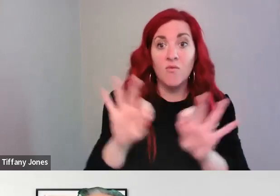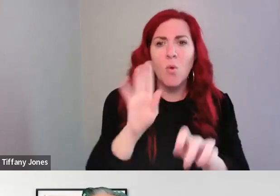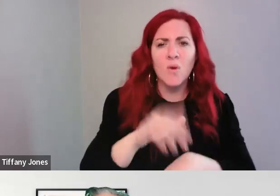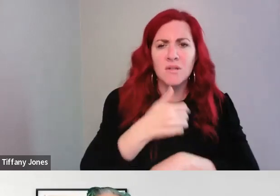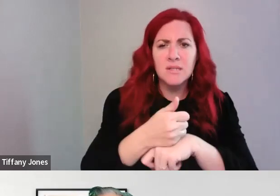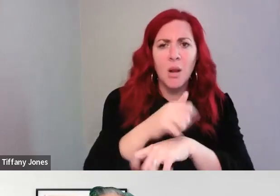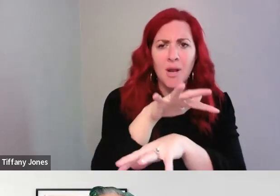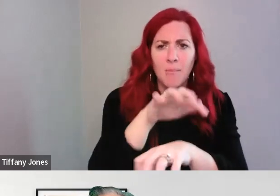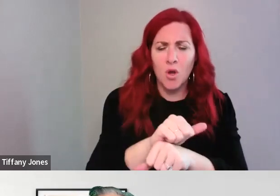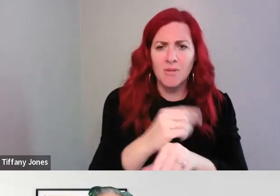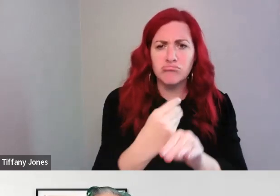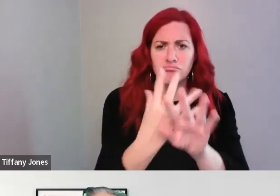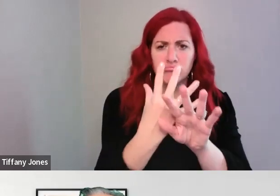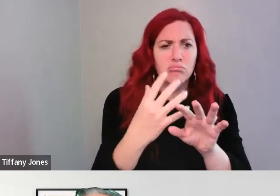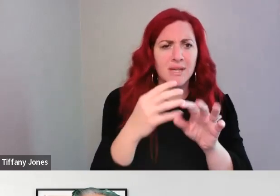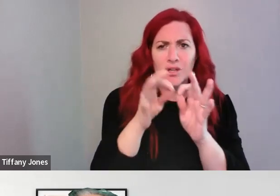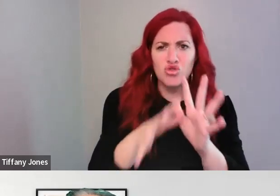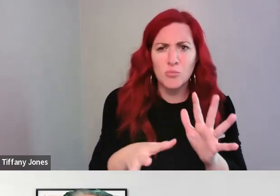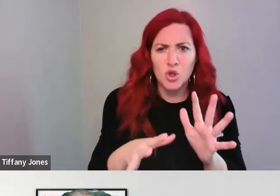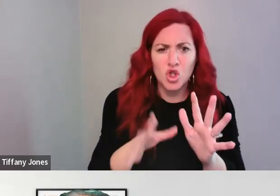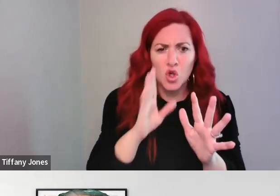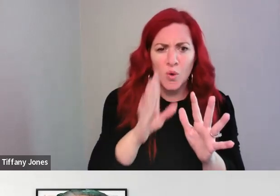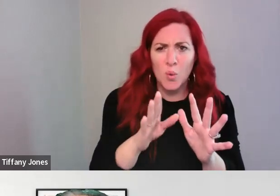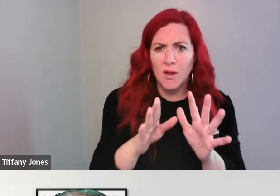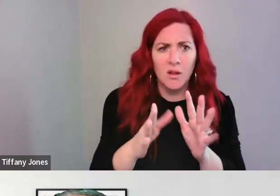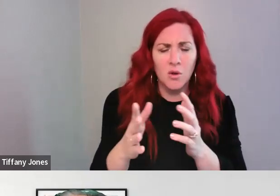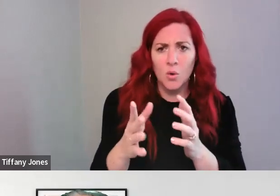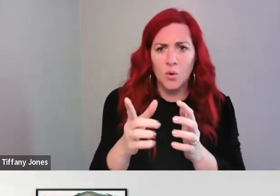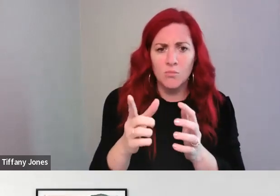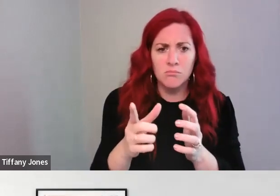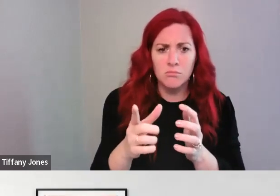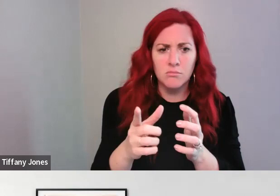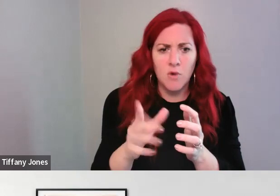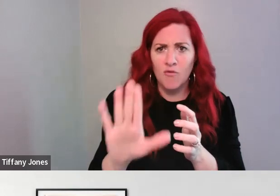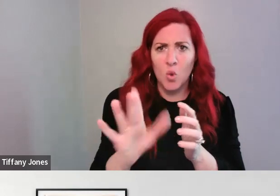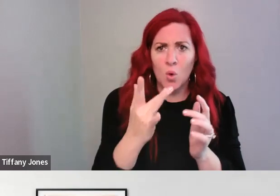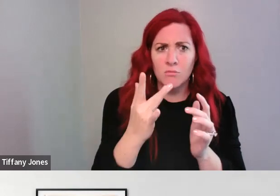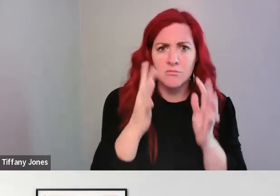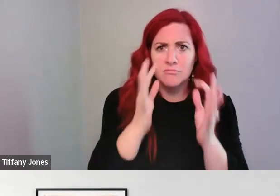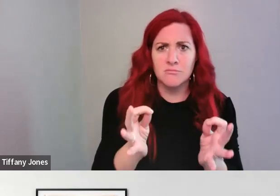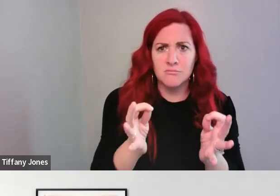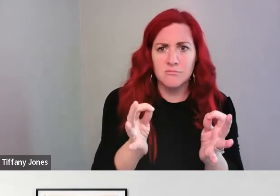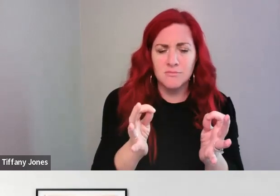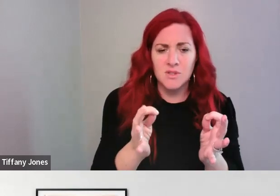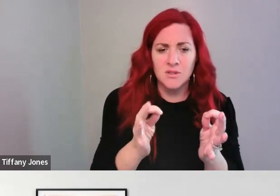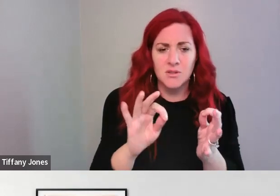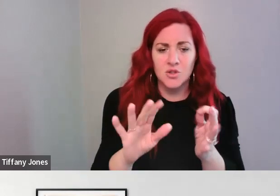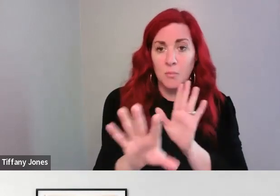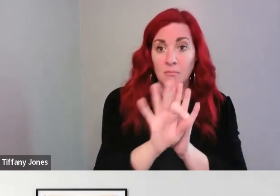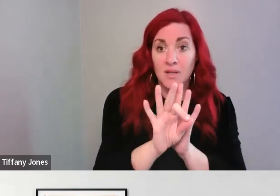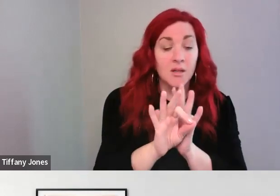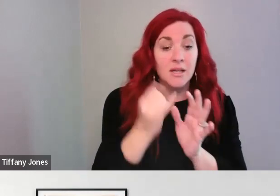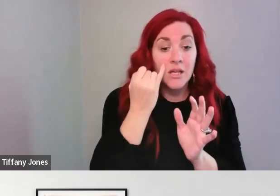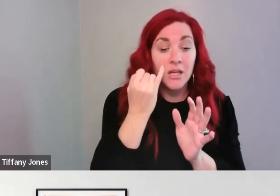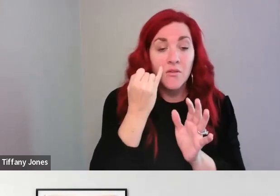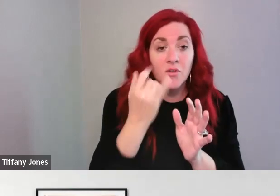appointment with you, and we will use an interpreter, of your choosing. If you'd rather use, a communication device